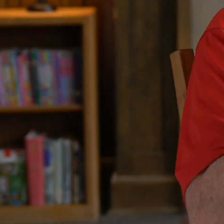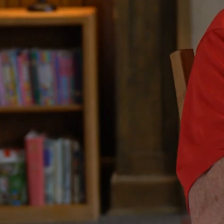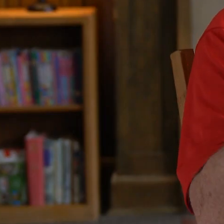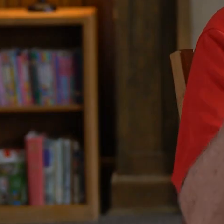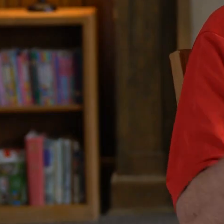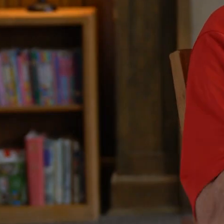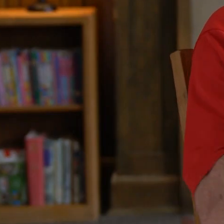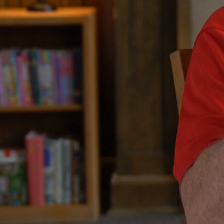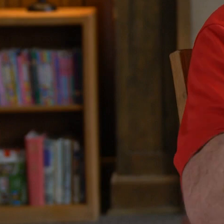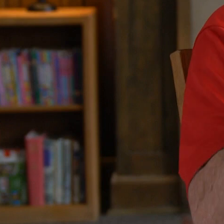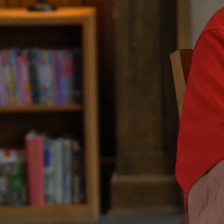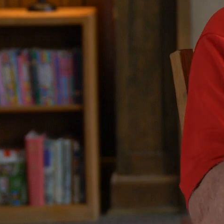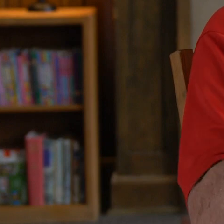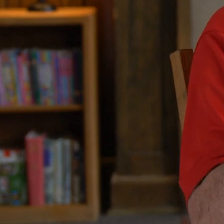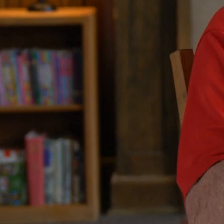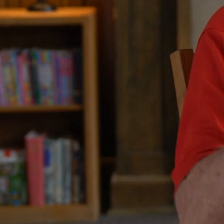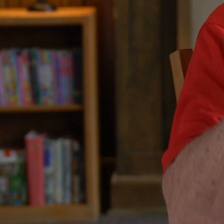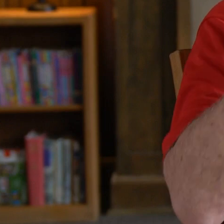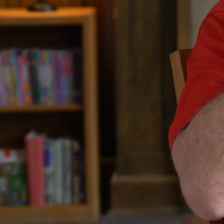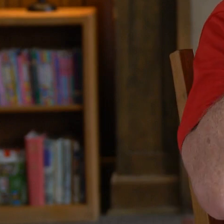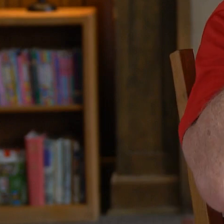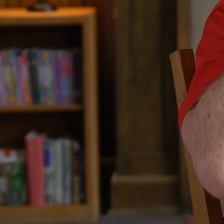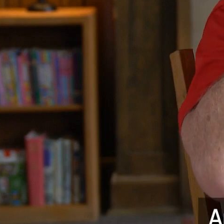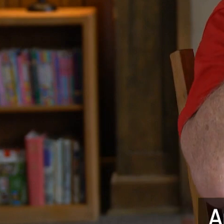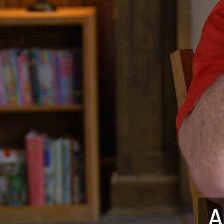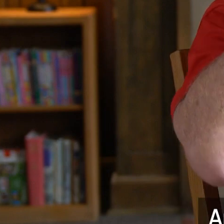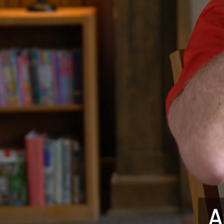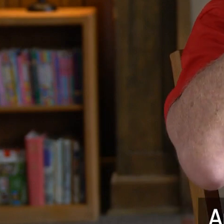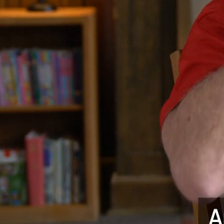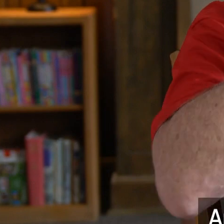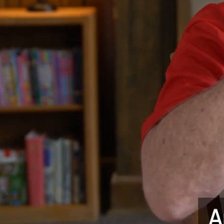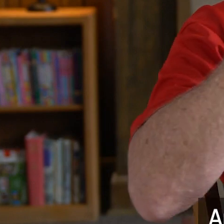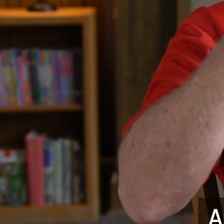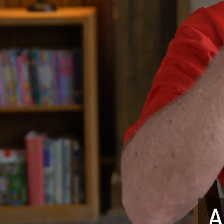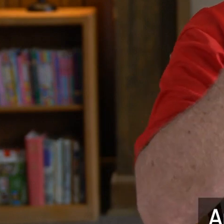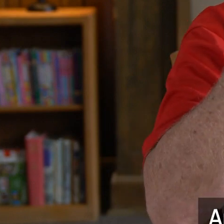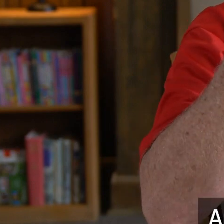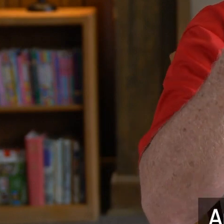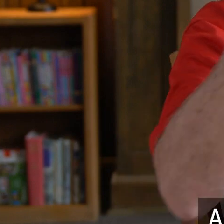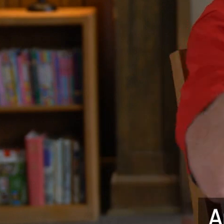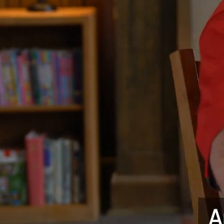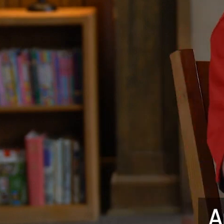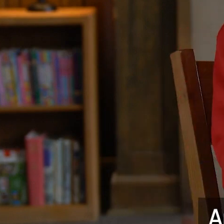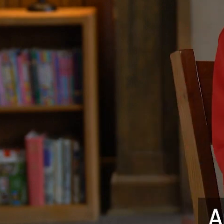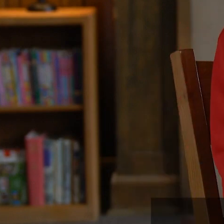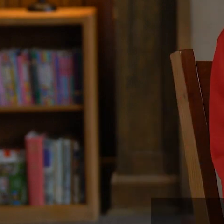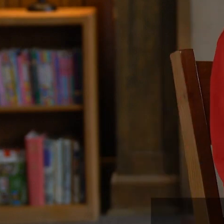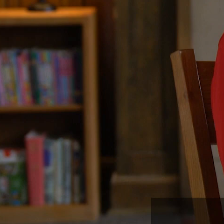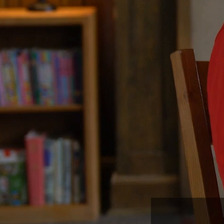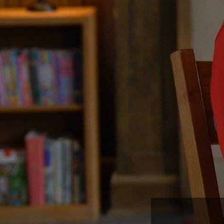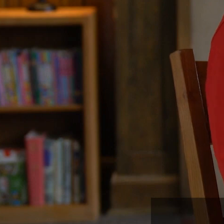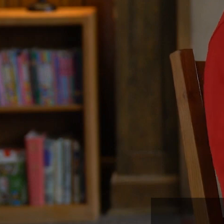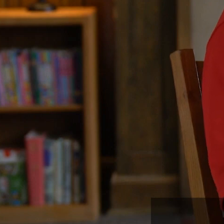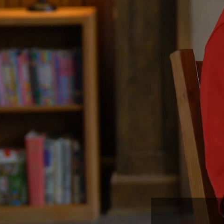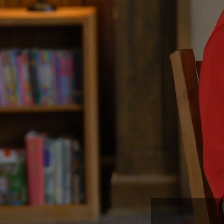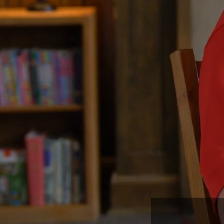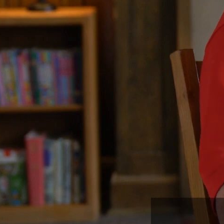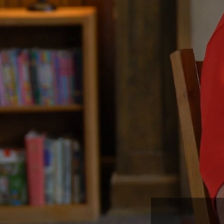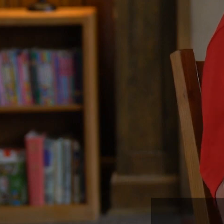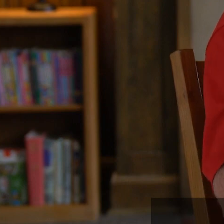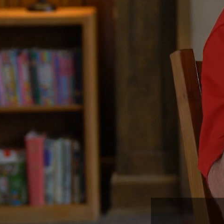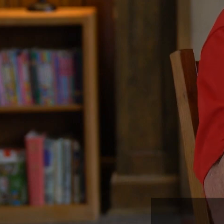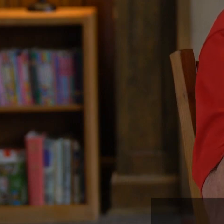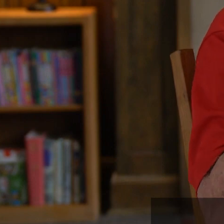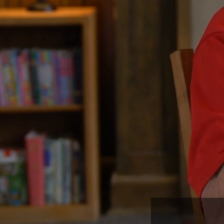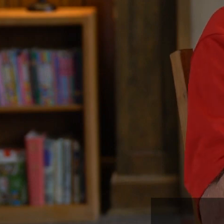When we were seniors, we won all of our games, and we won the state championship, and that experience and the journey getting to that was amazing.